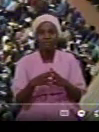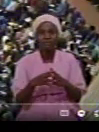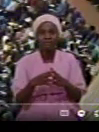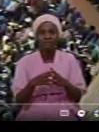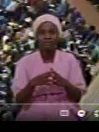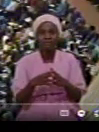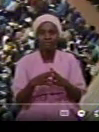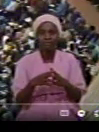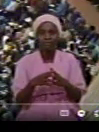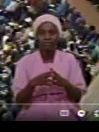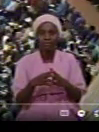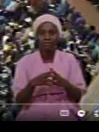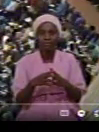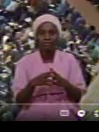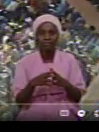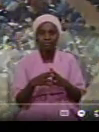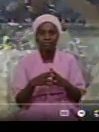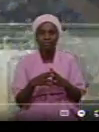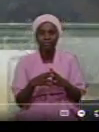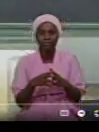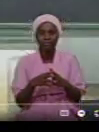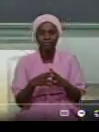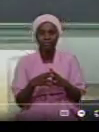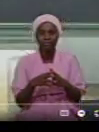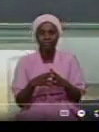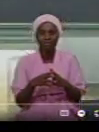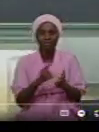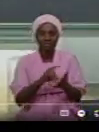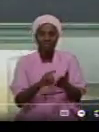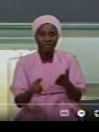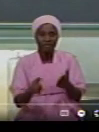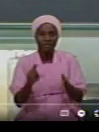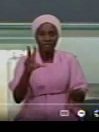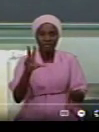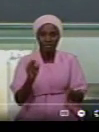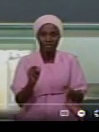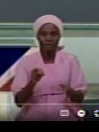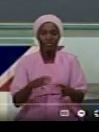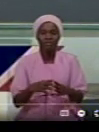chapter 16, reading from Versace.